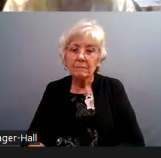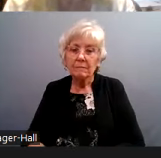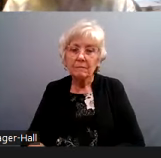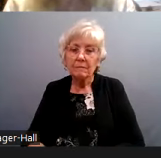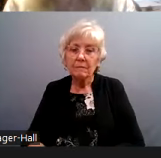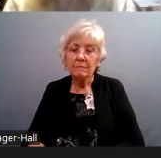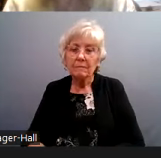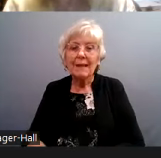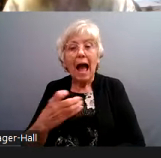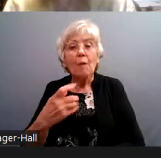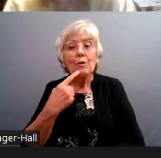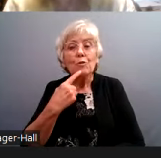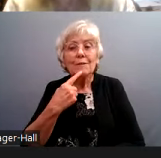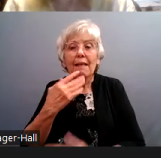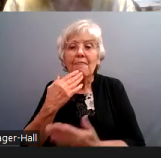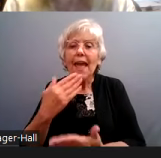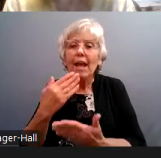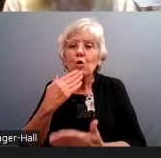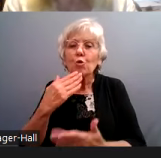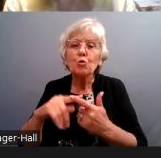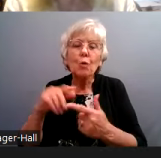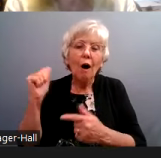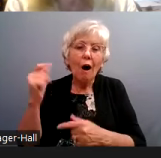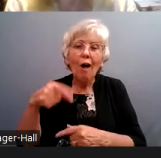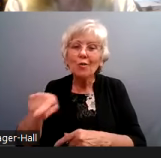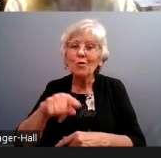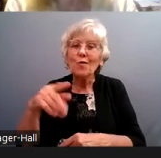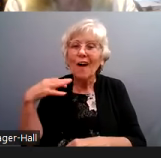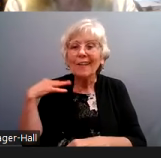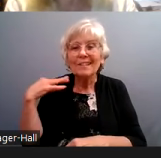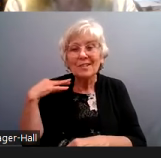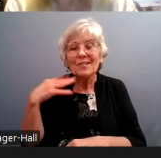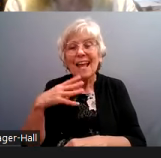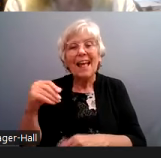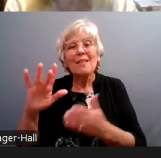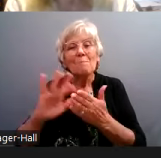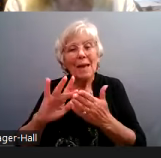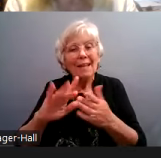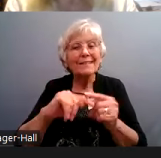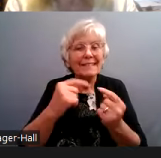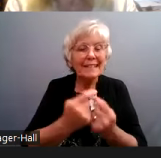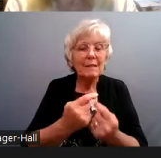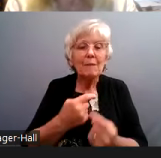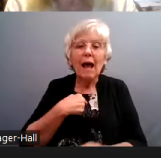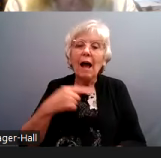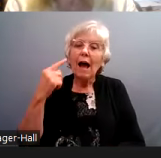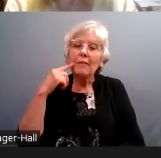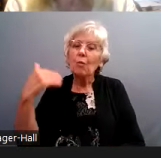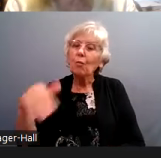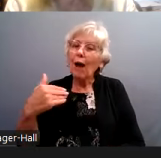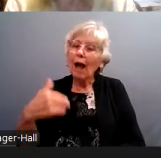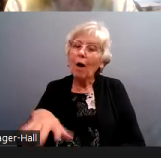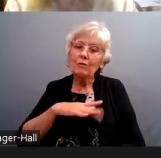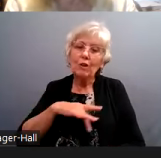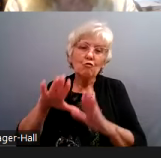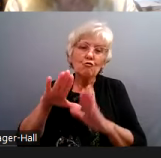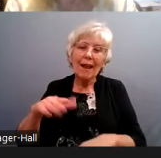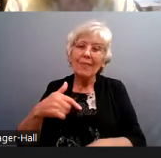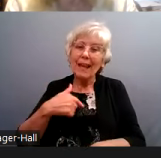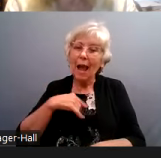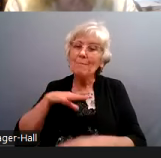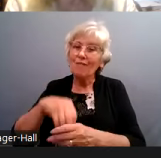And just want to say thank you to all you volunteers and all our, you know, medical team. You know, I think it's been really great being part of you so